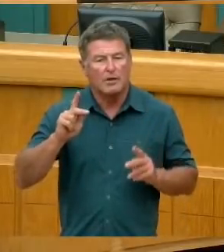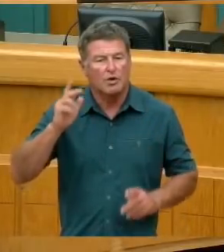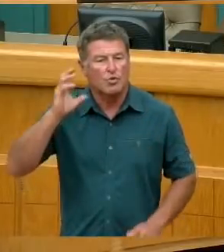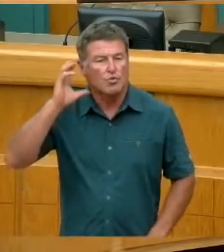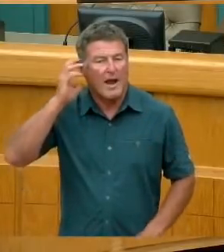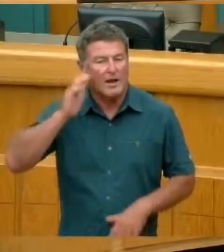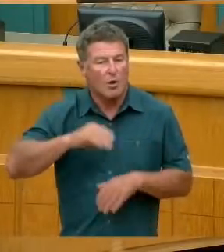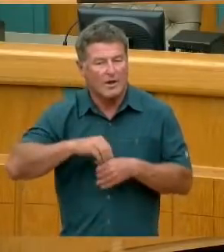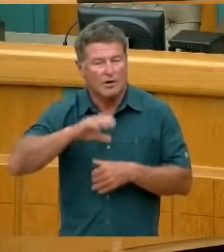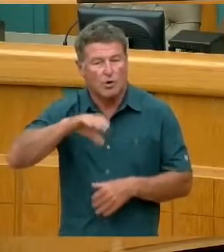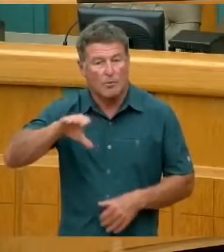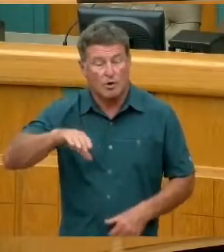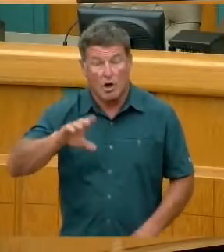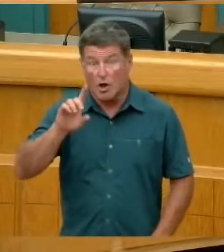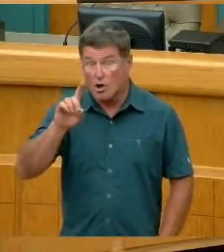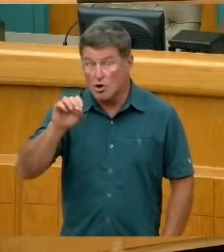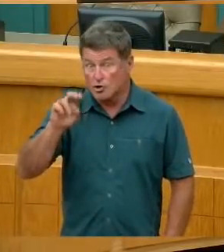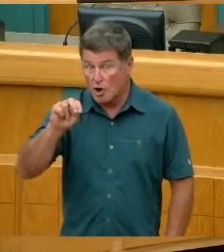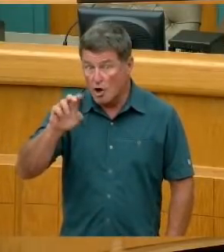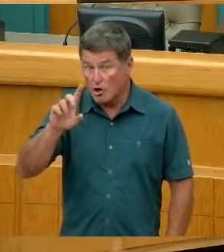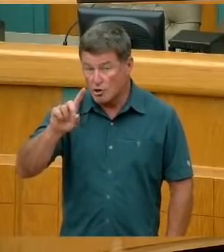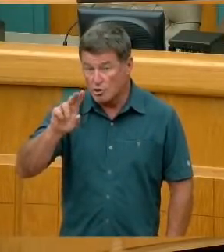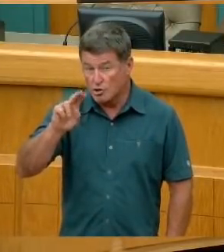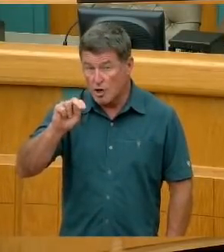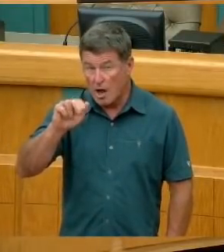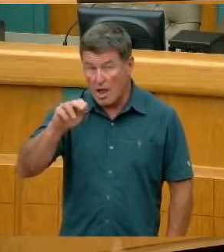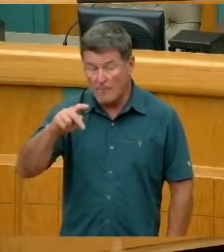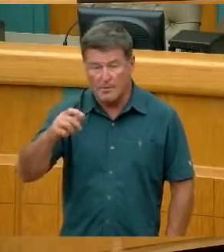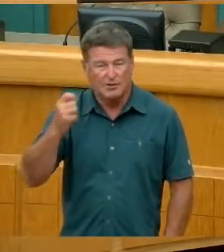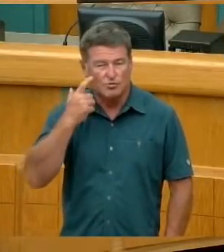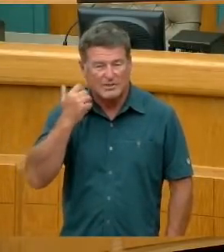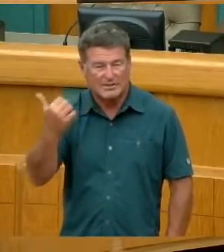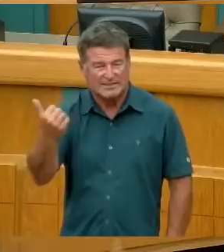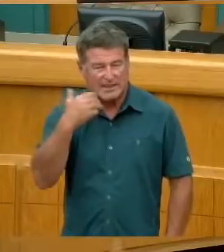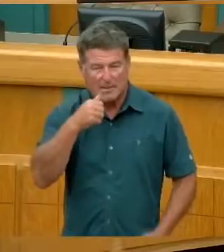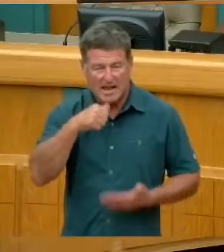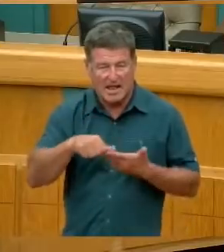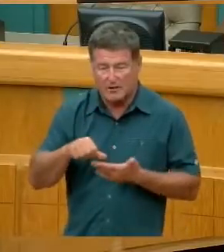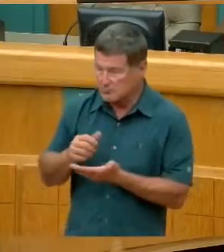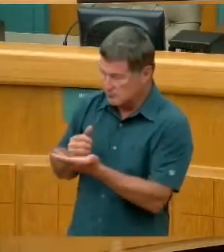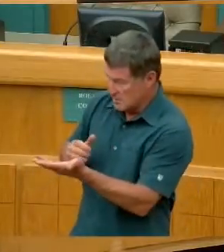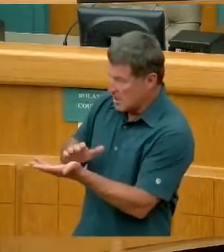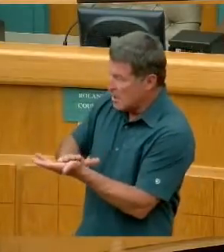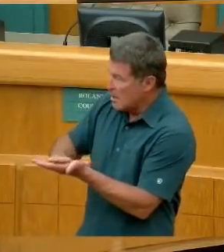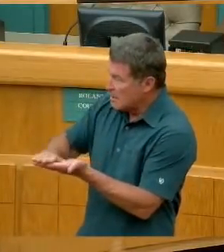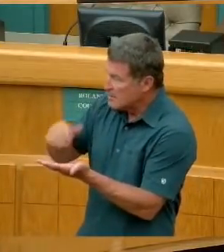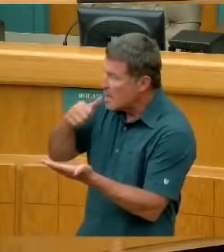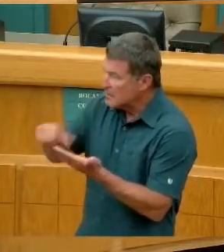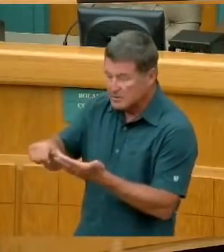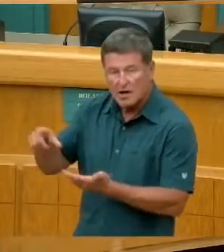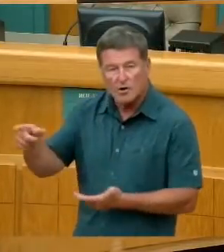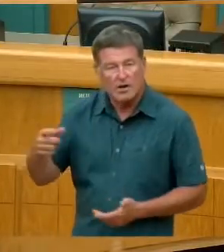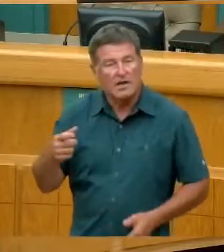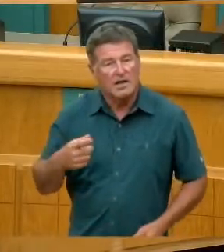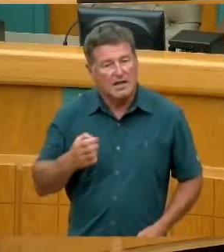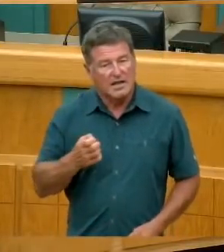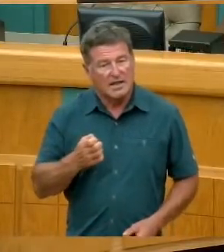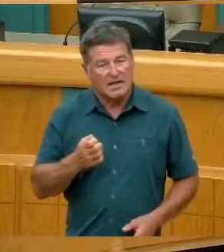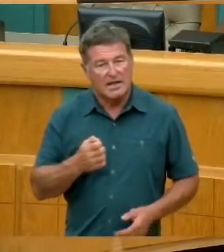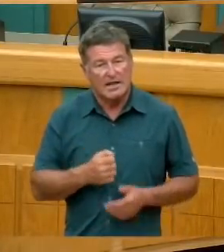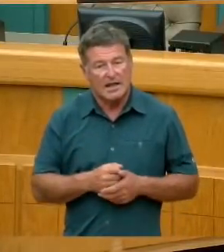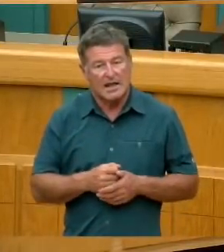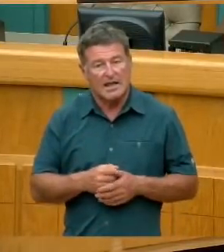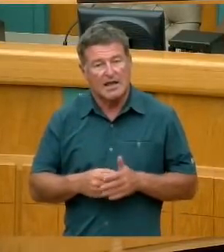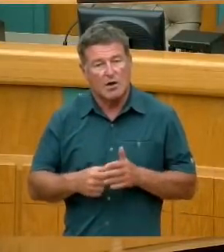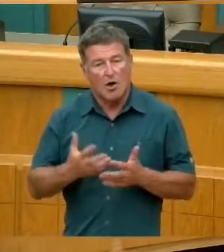And Don Dunlap, their president and general manager, sent me a nice letter over the weekend, just wanting to